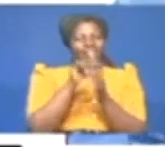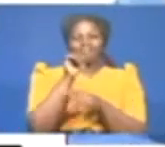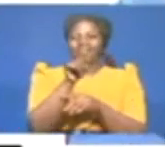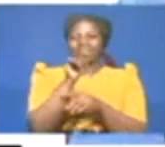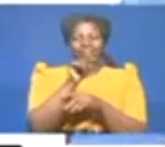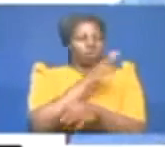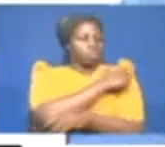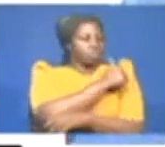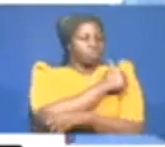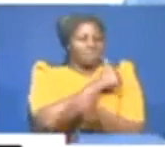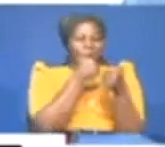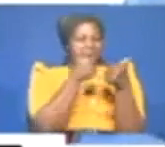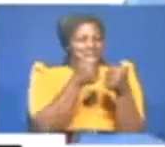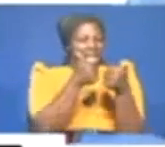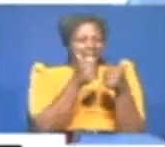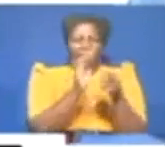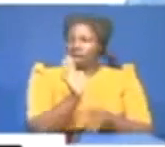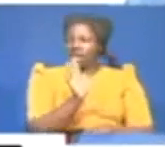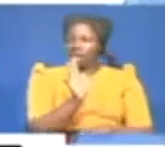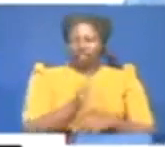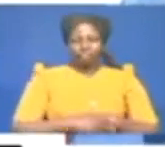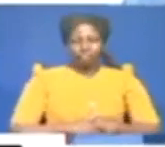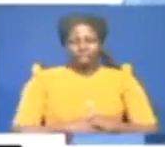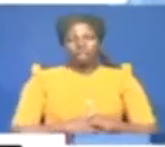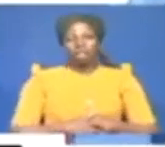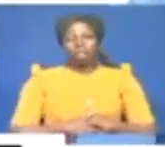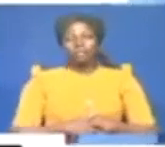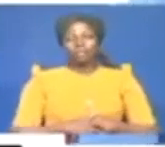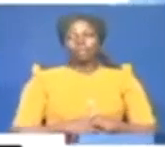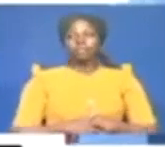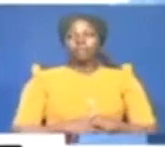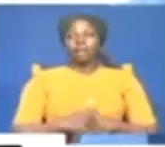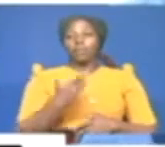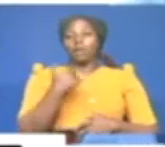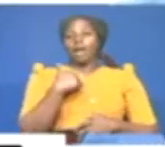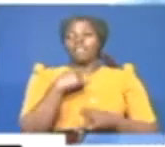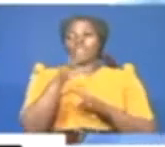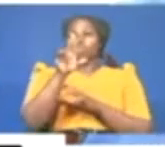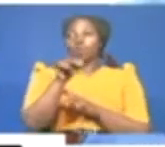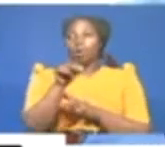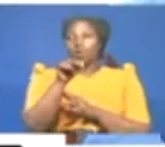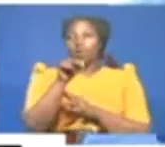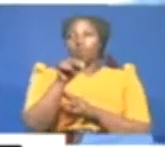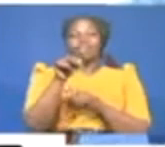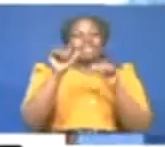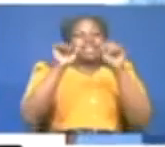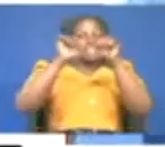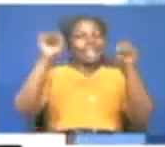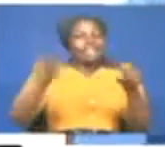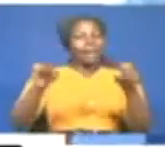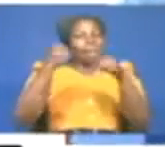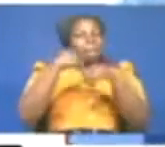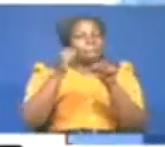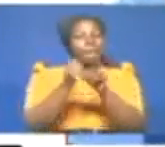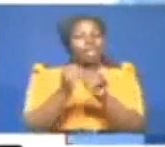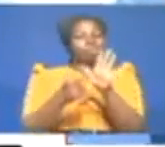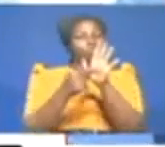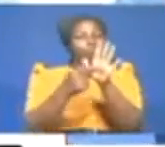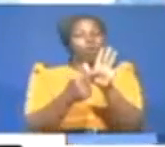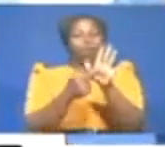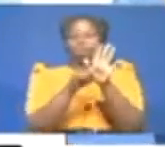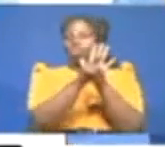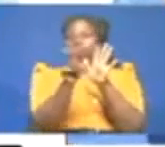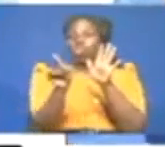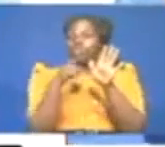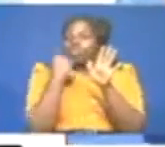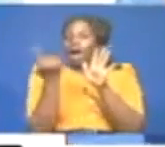and there is also no clear-cut systems have been put in place to show that those who are coming in are